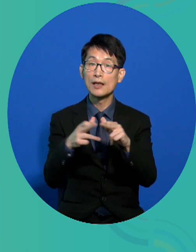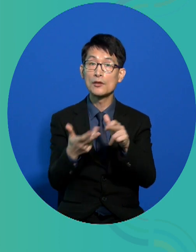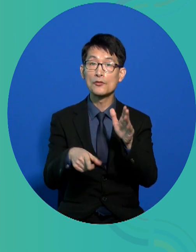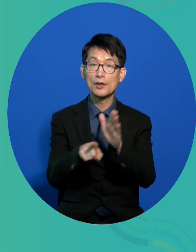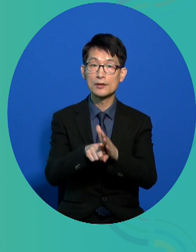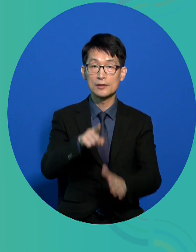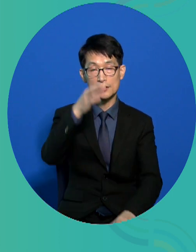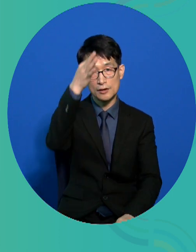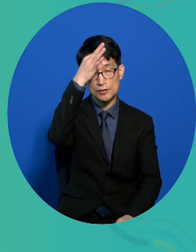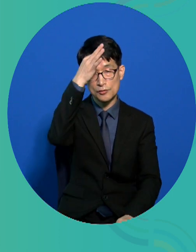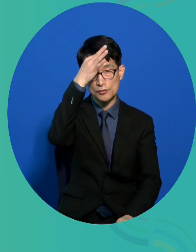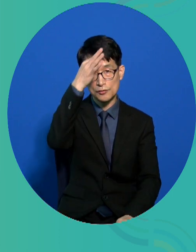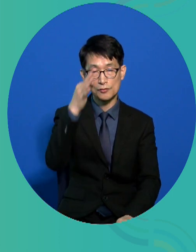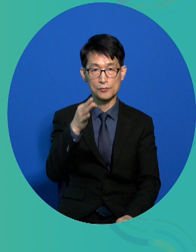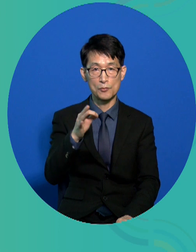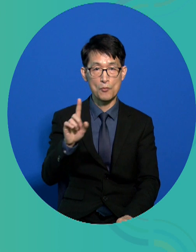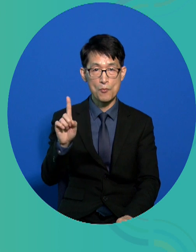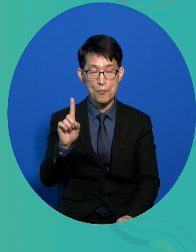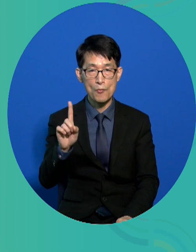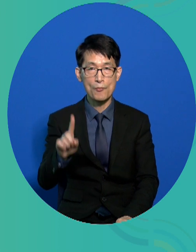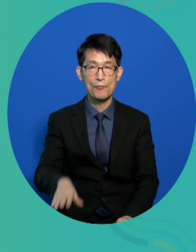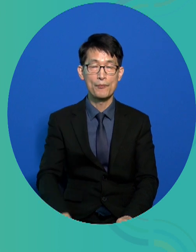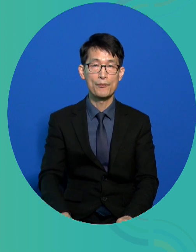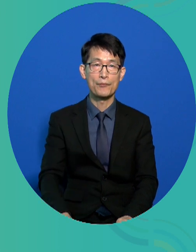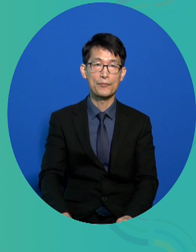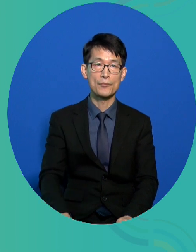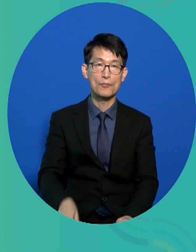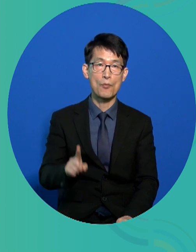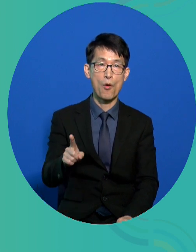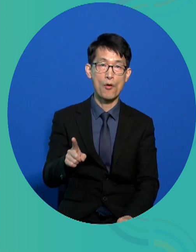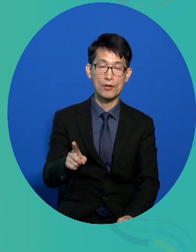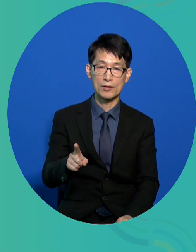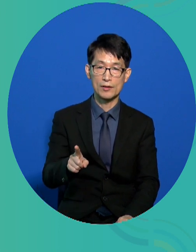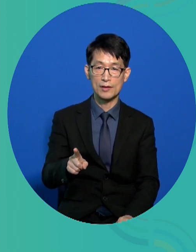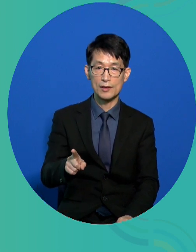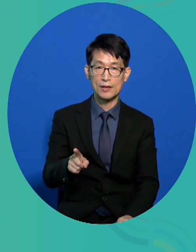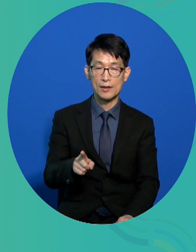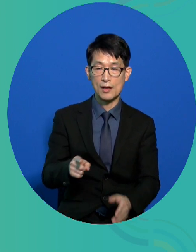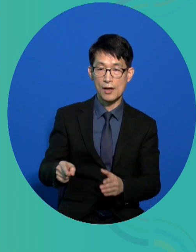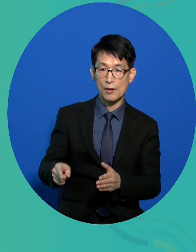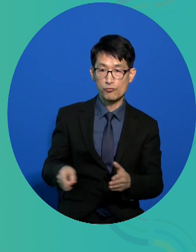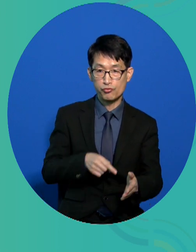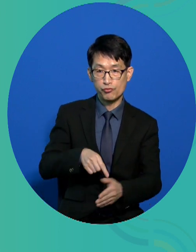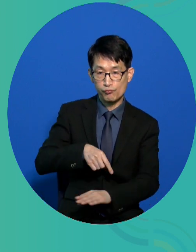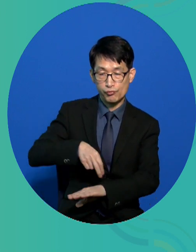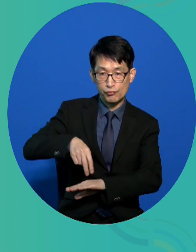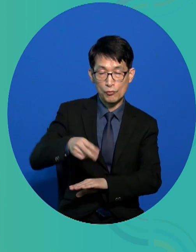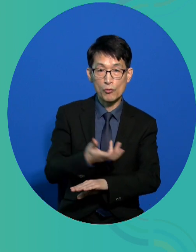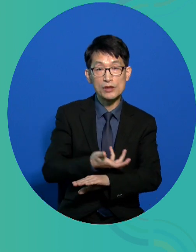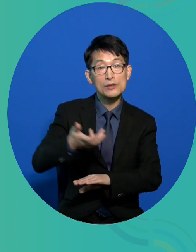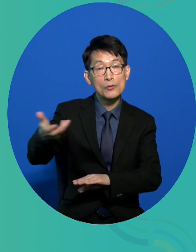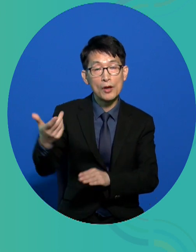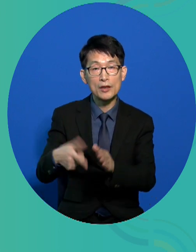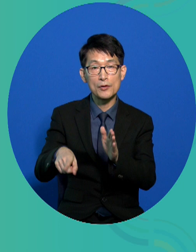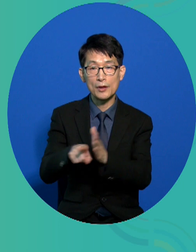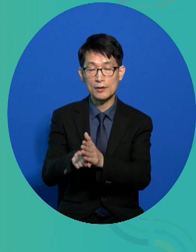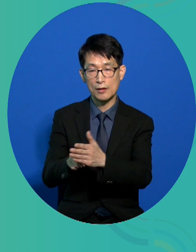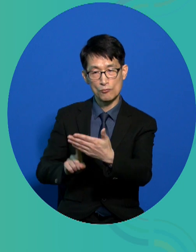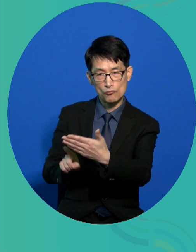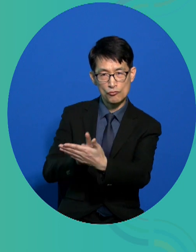with disabilities. The technology for the disabled include